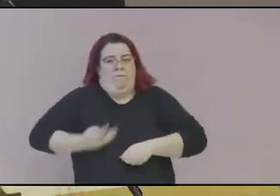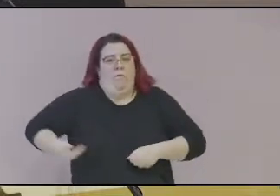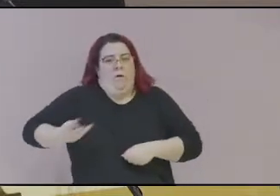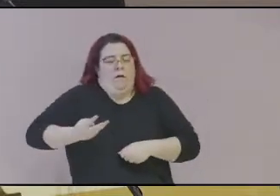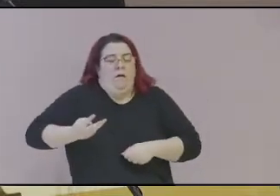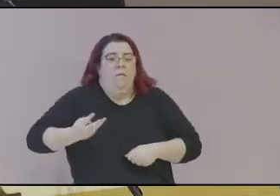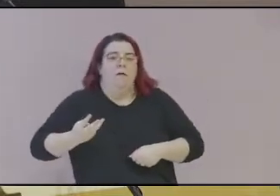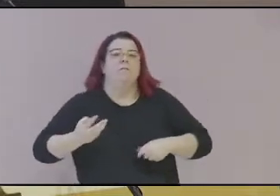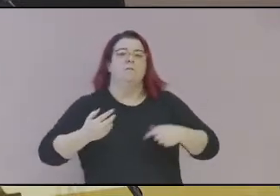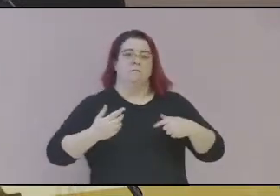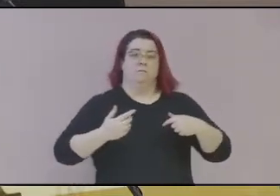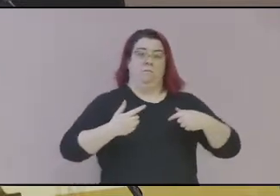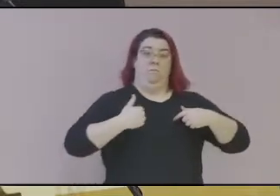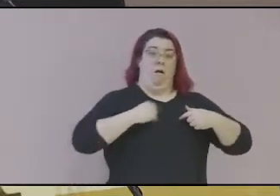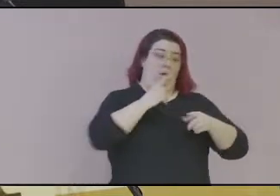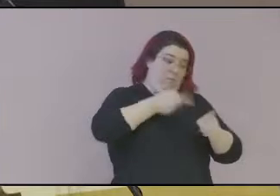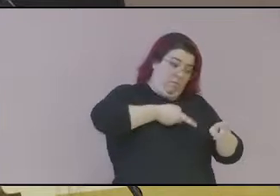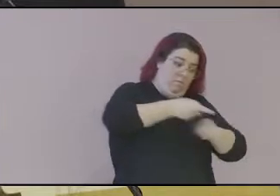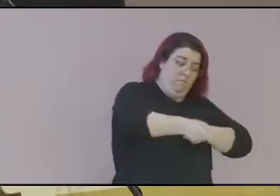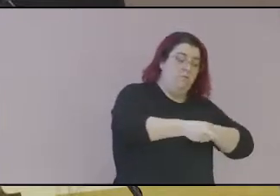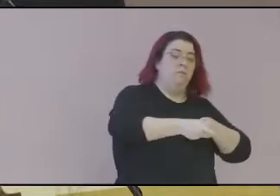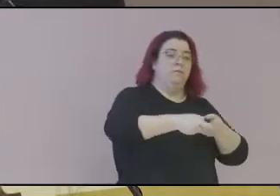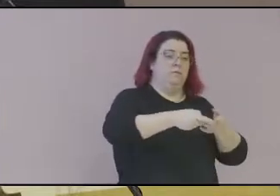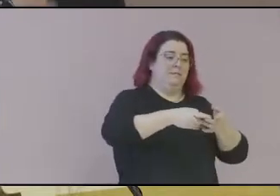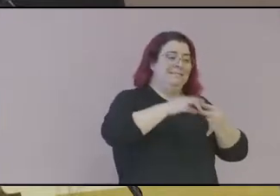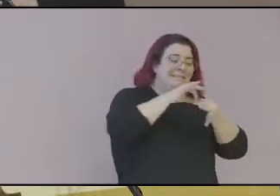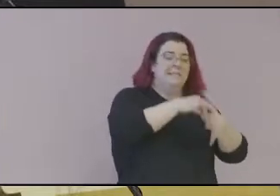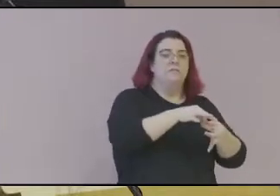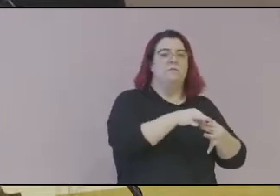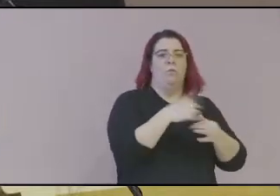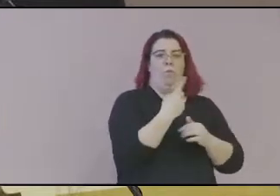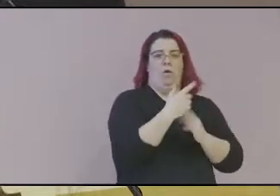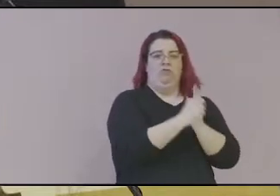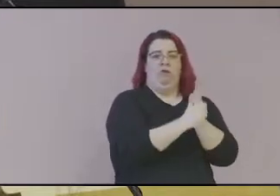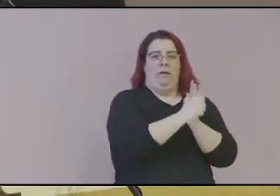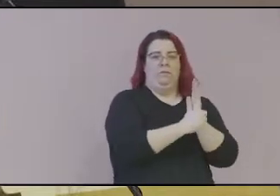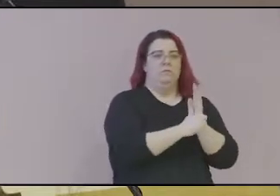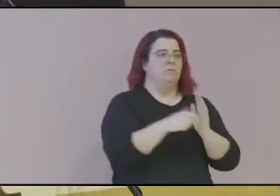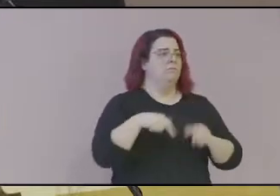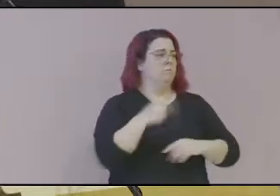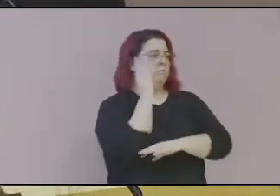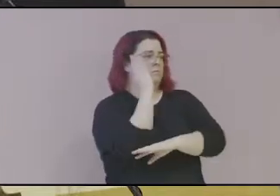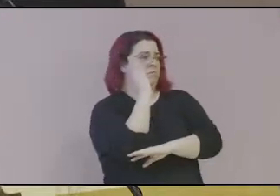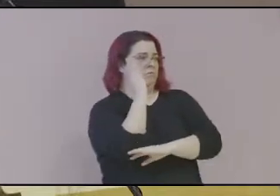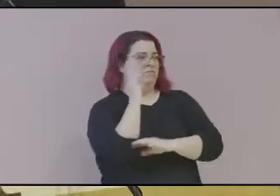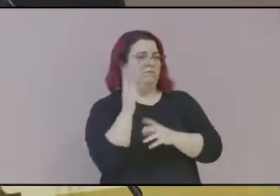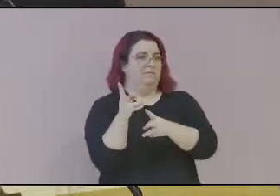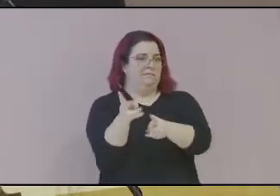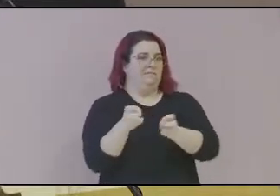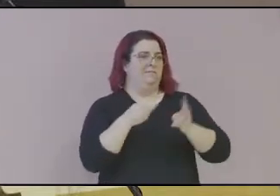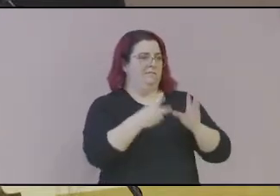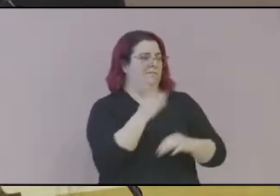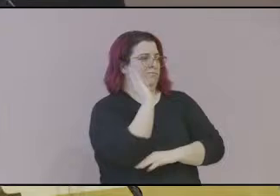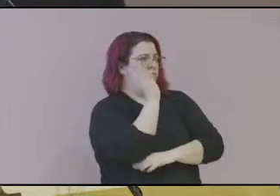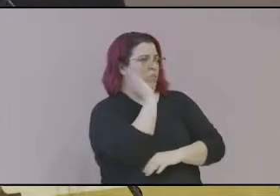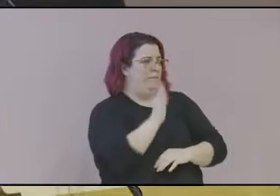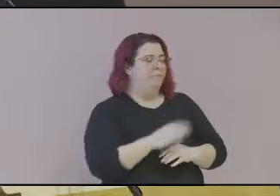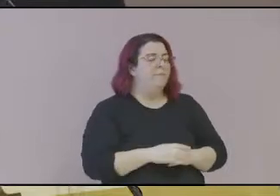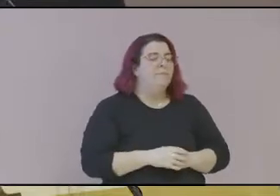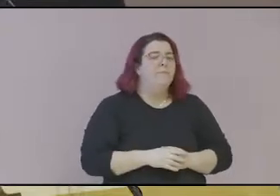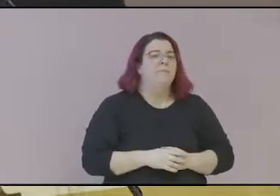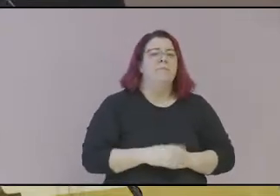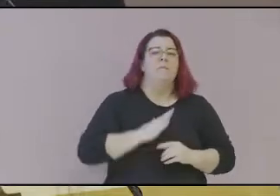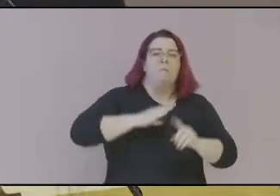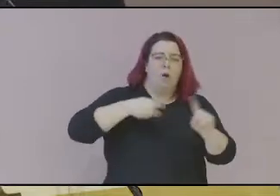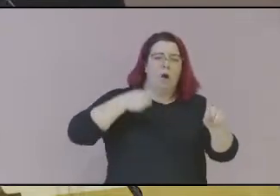co-editors, was to write a chapter from which this talk is drawn, in which I tried to uncover the